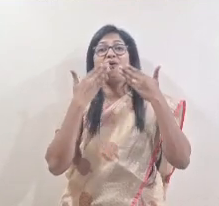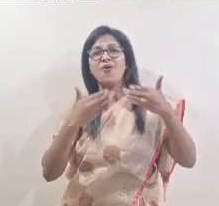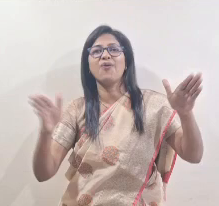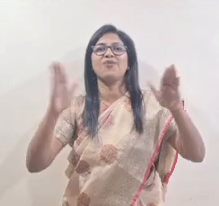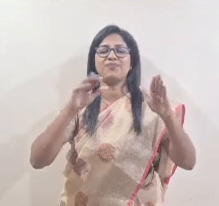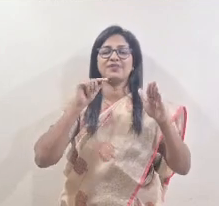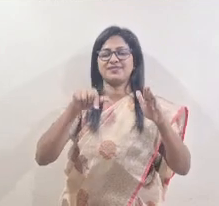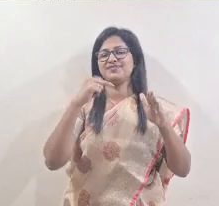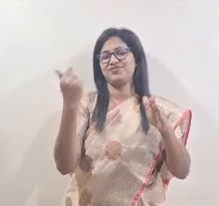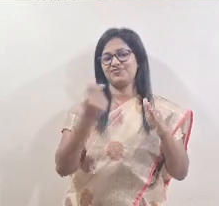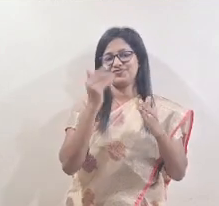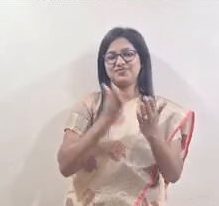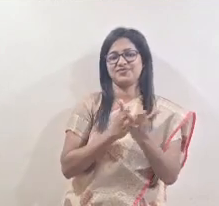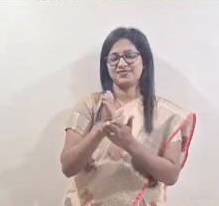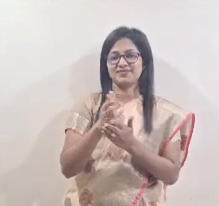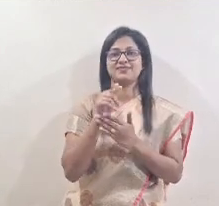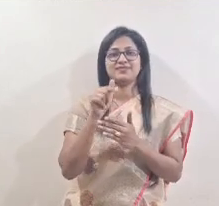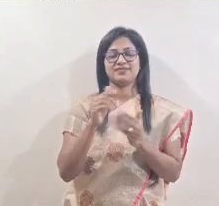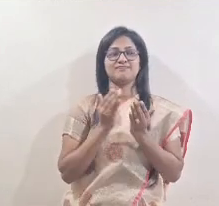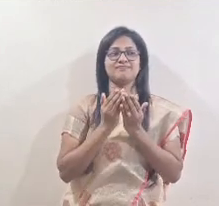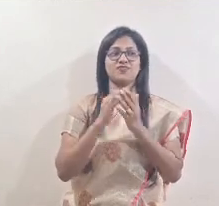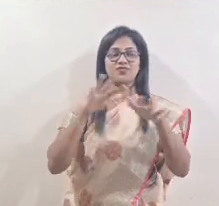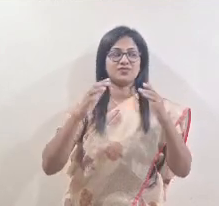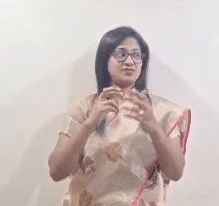open to using this mode of transport.